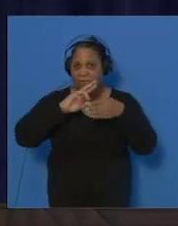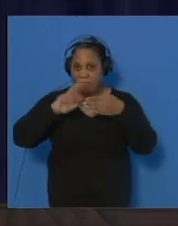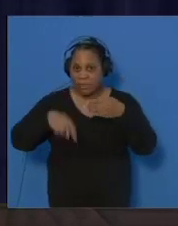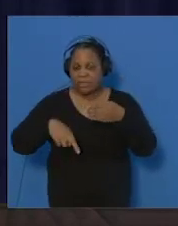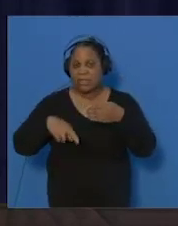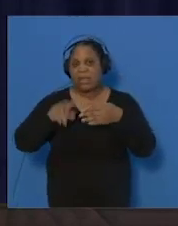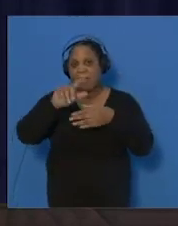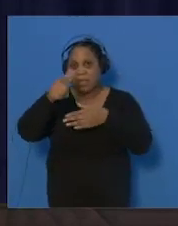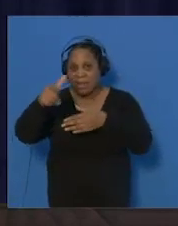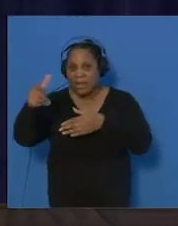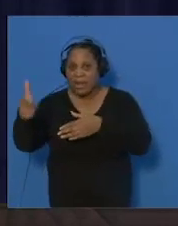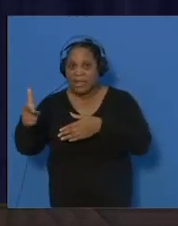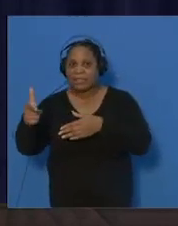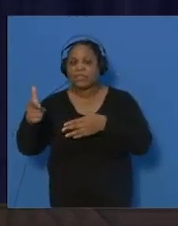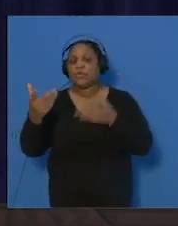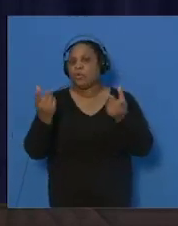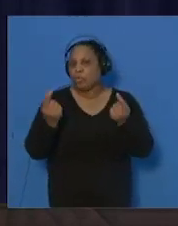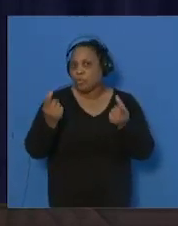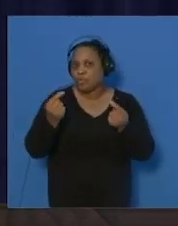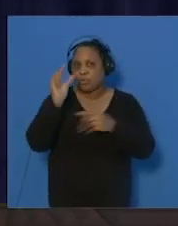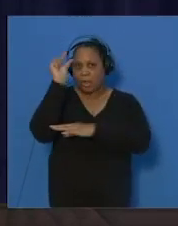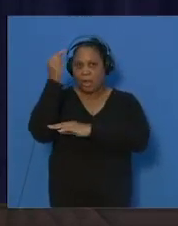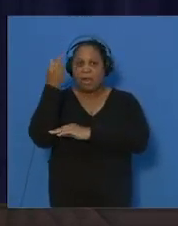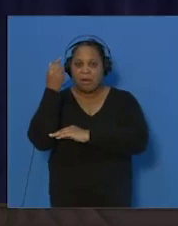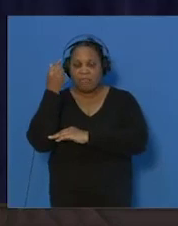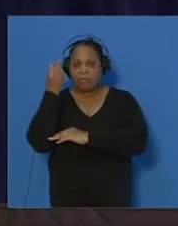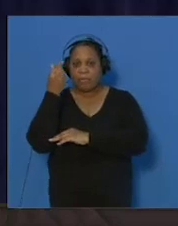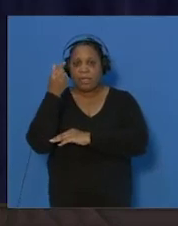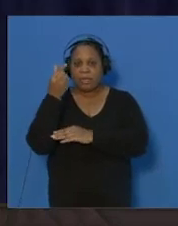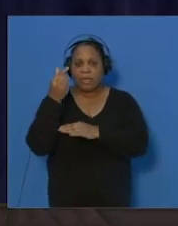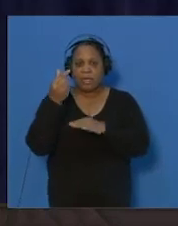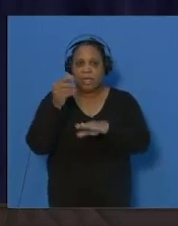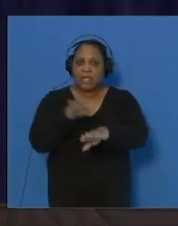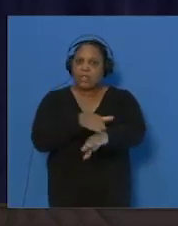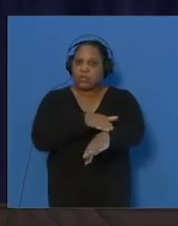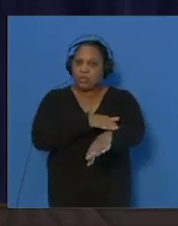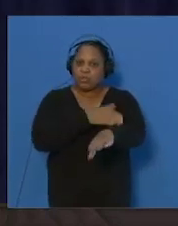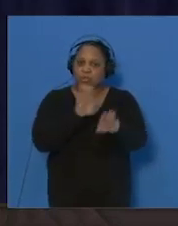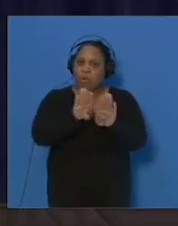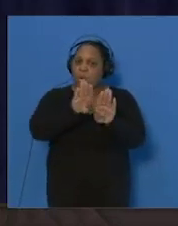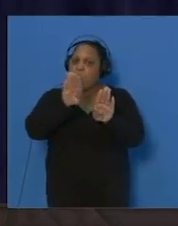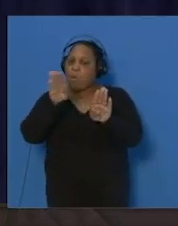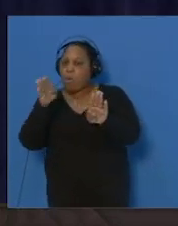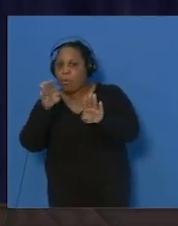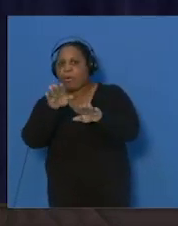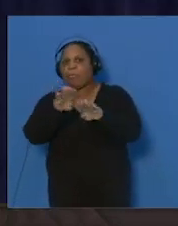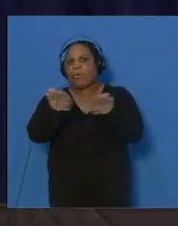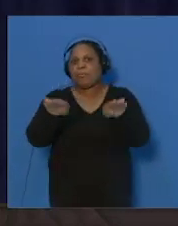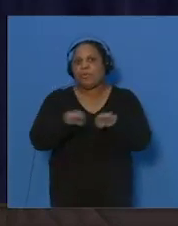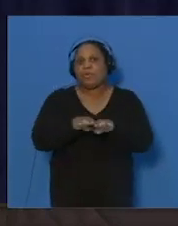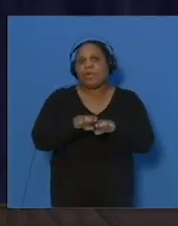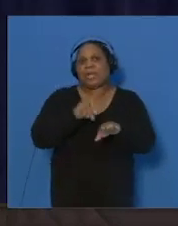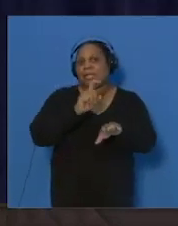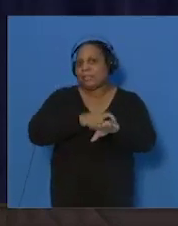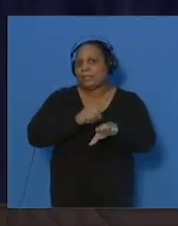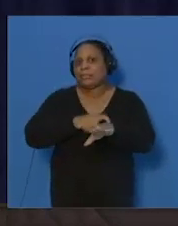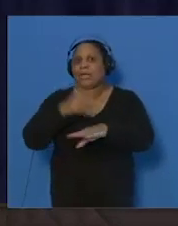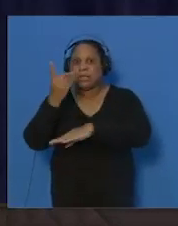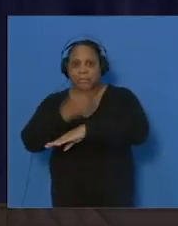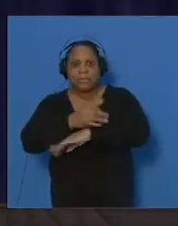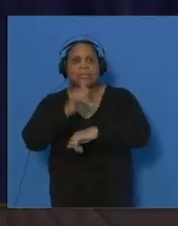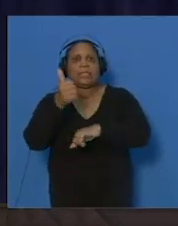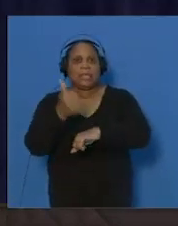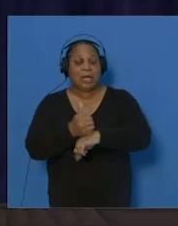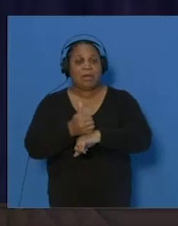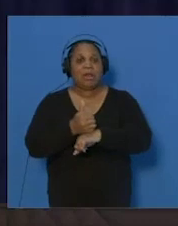to the next steps of which the government will be taking in the gradual reopening of Bermuda and any timelines which may be laid out. I just want